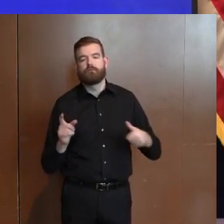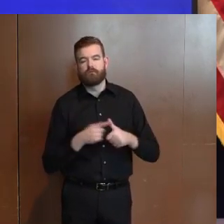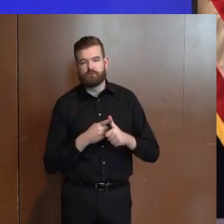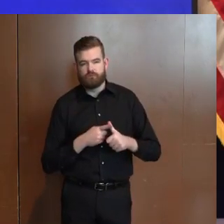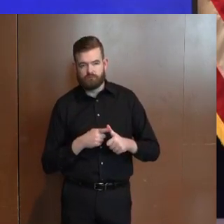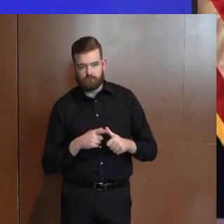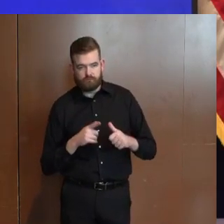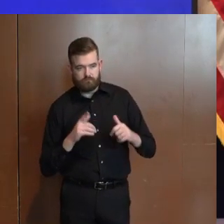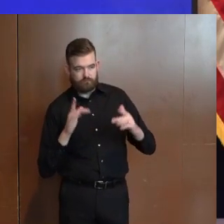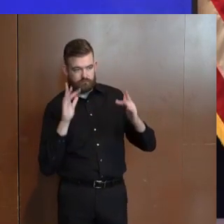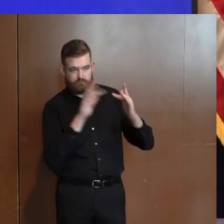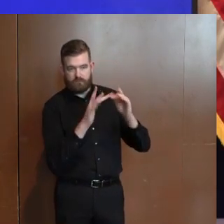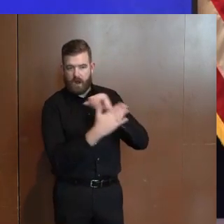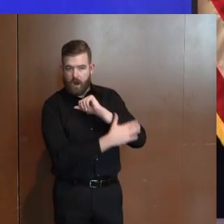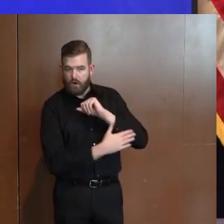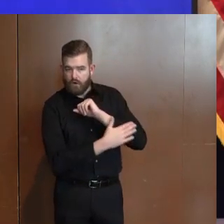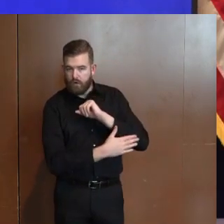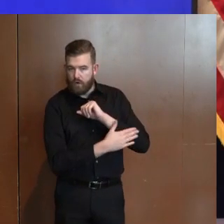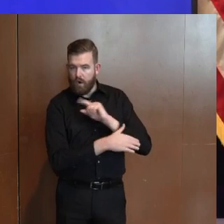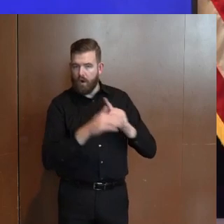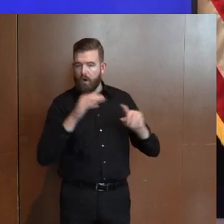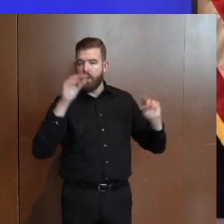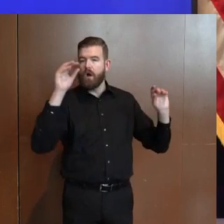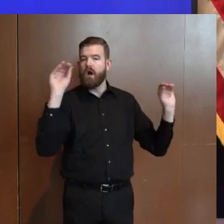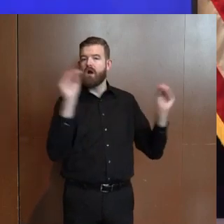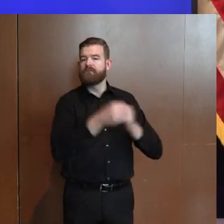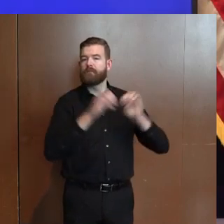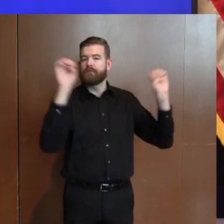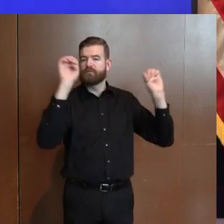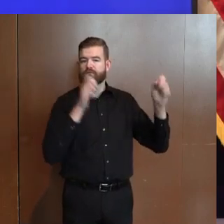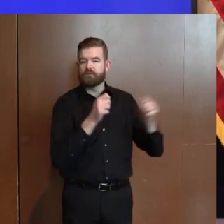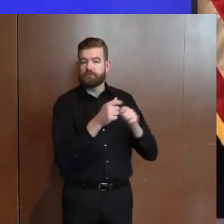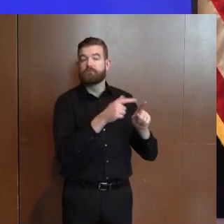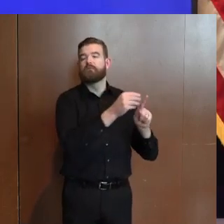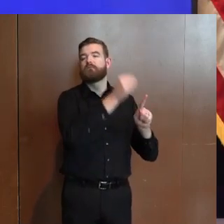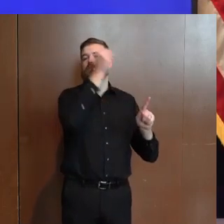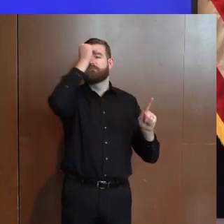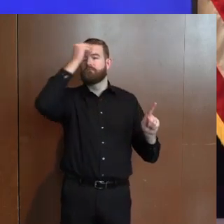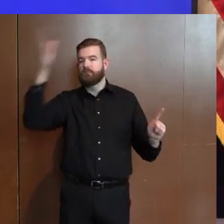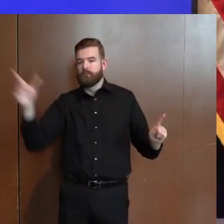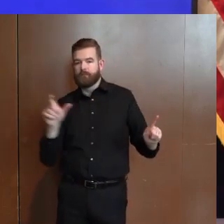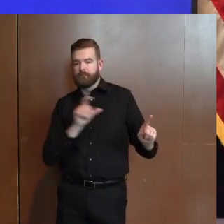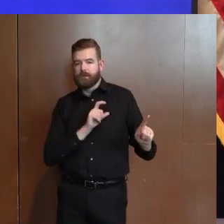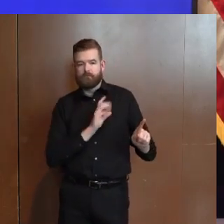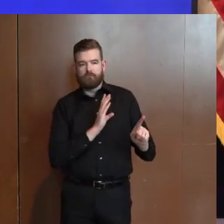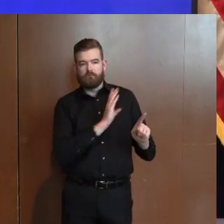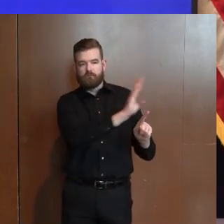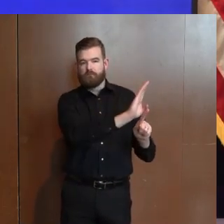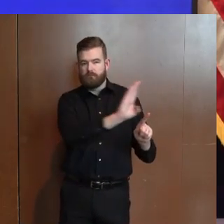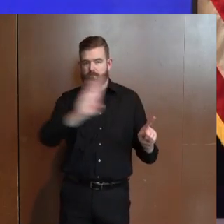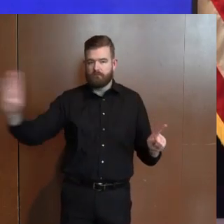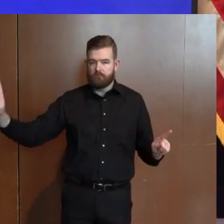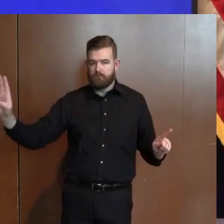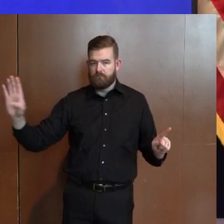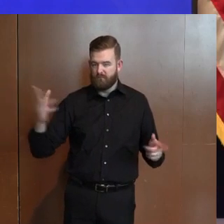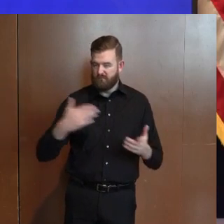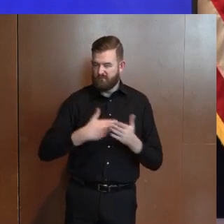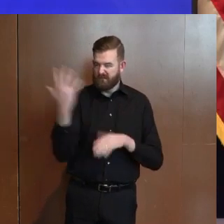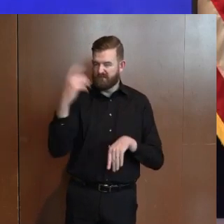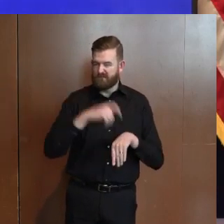and wait for that information to be routed back to the police officers first, so creating this unnecessary lag time